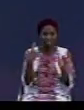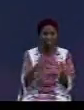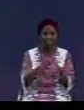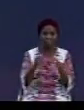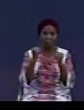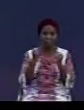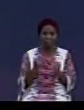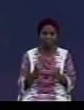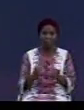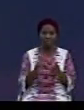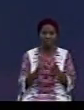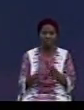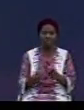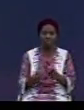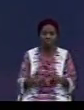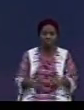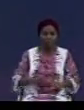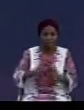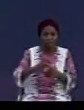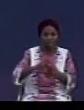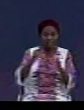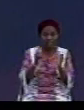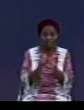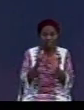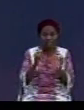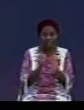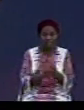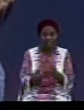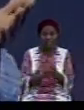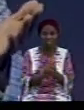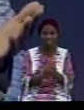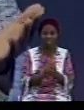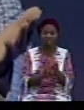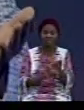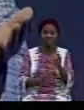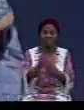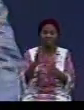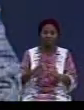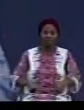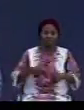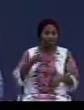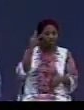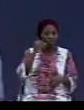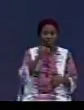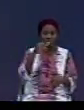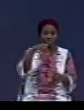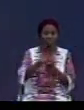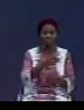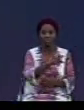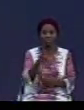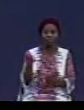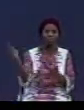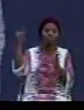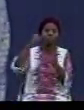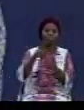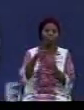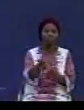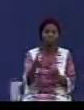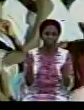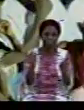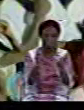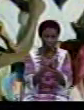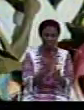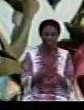to live such a life was not in you until you meet Christ. The